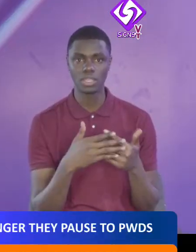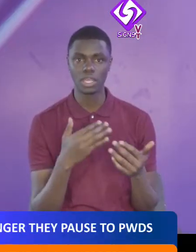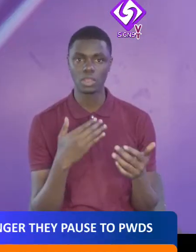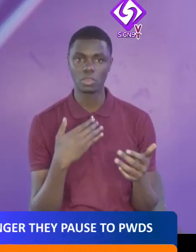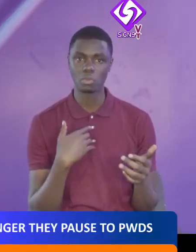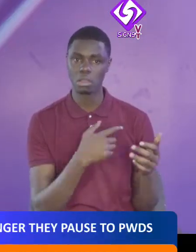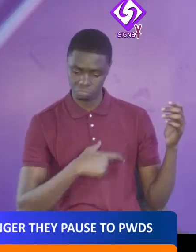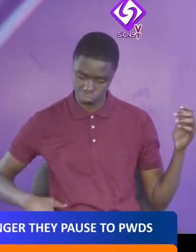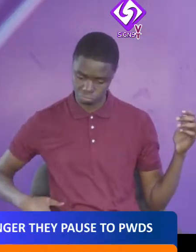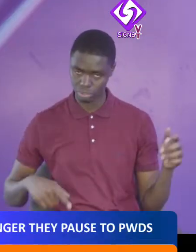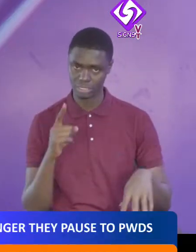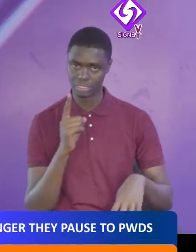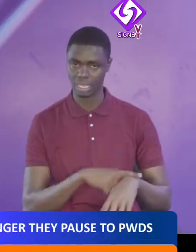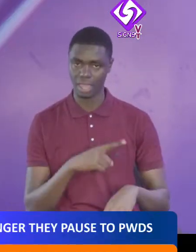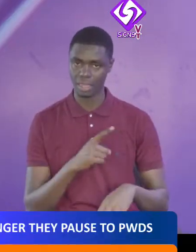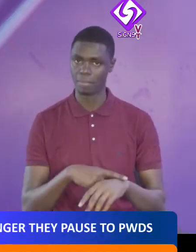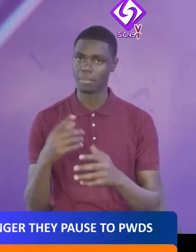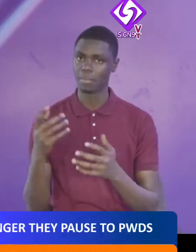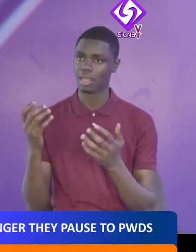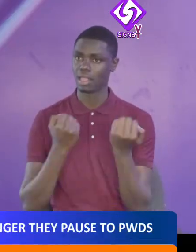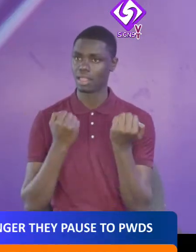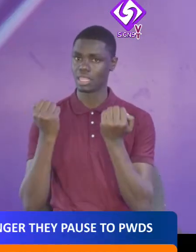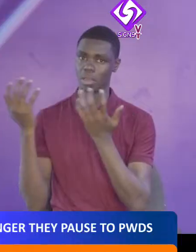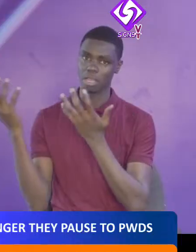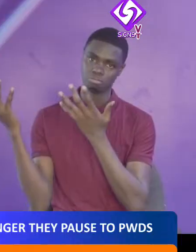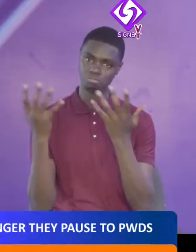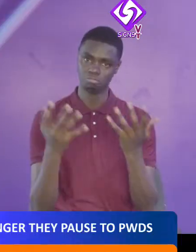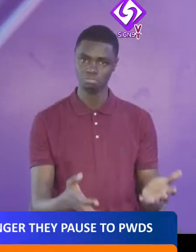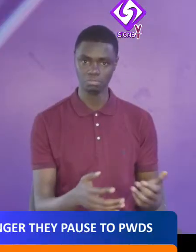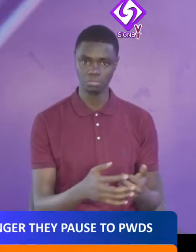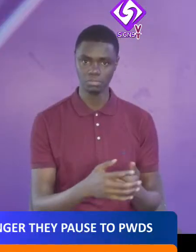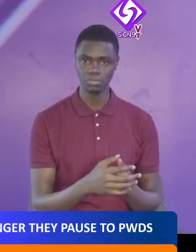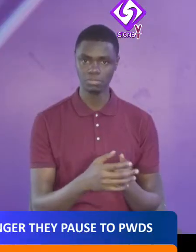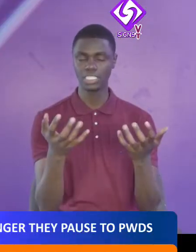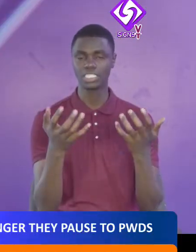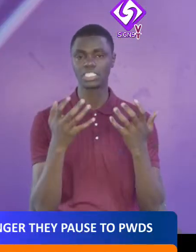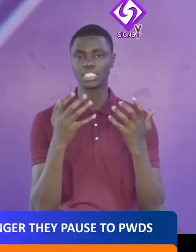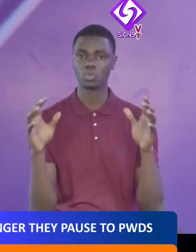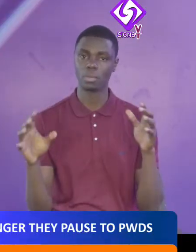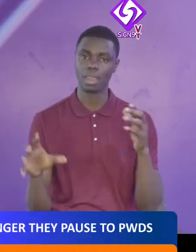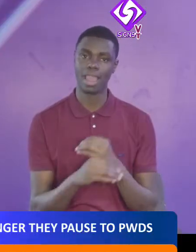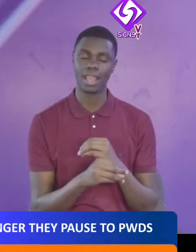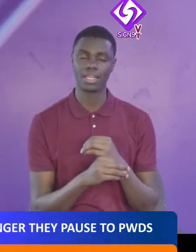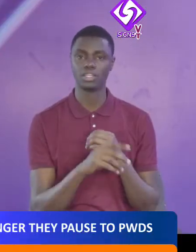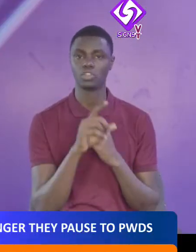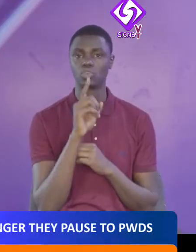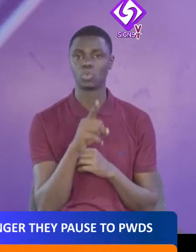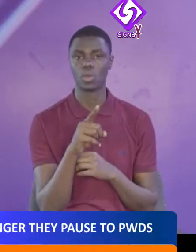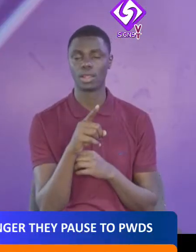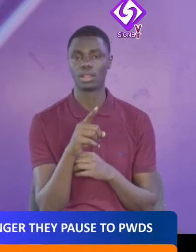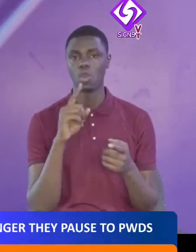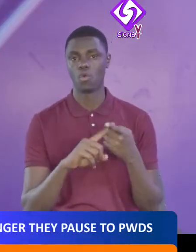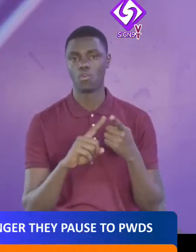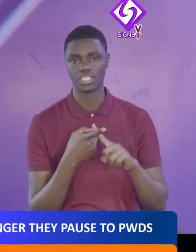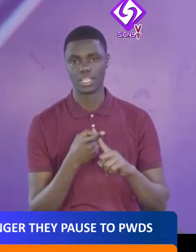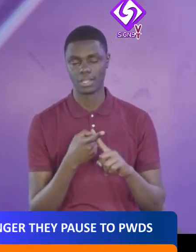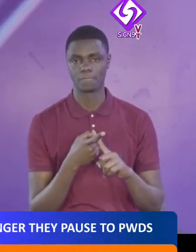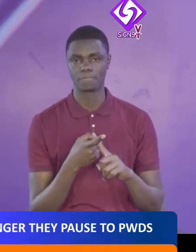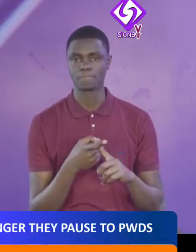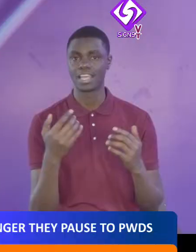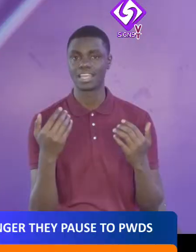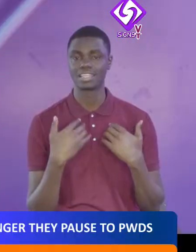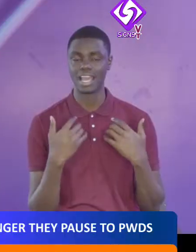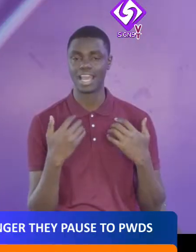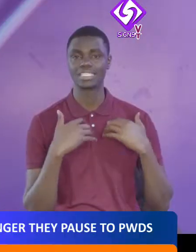when the vehicle is coming in. It's the work for cabs. It needs to be added into their standards so that it has an